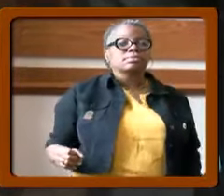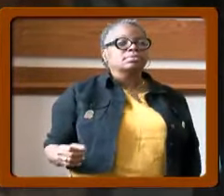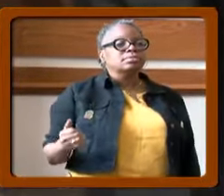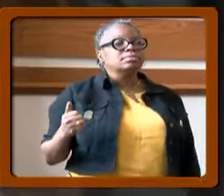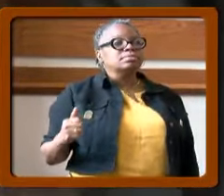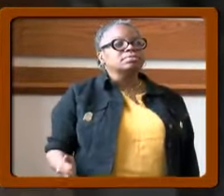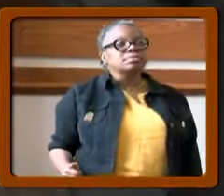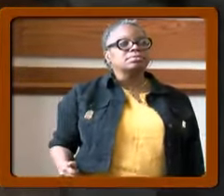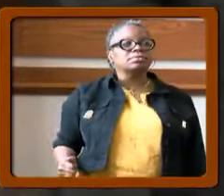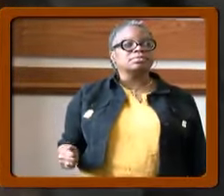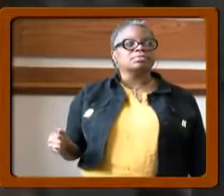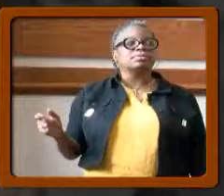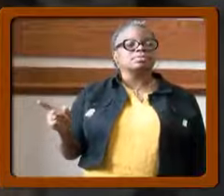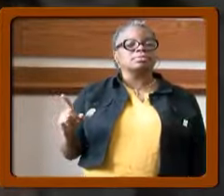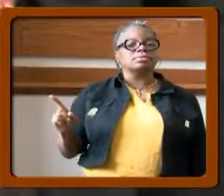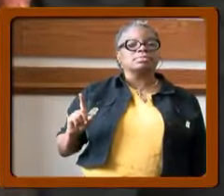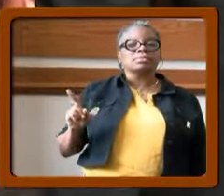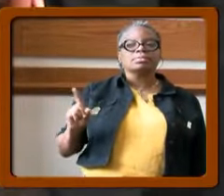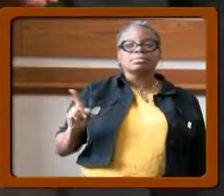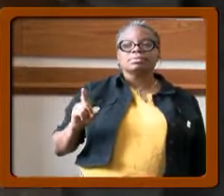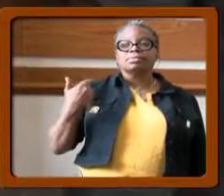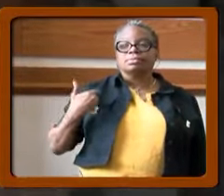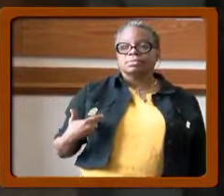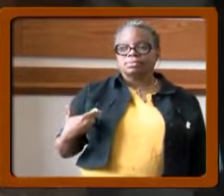If it had not been for the Lord on my side.